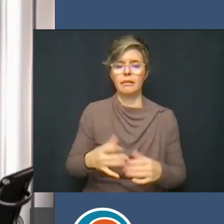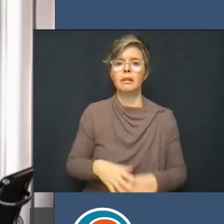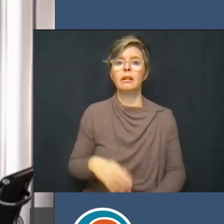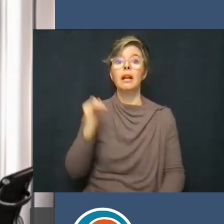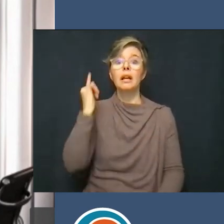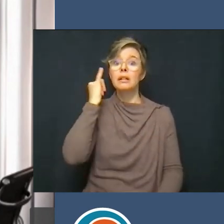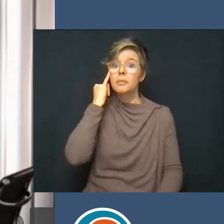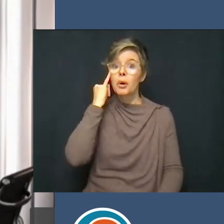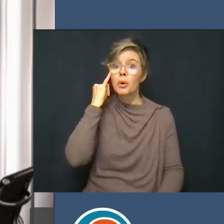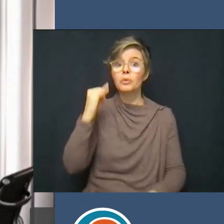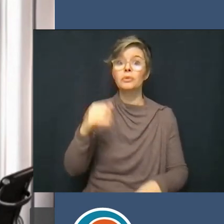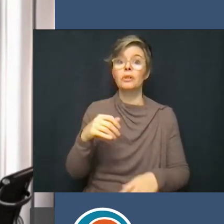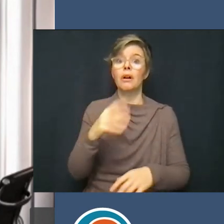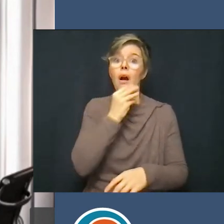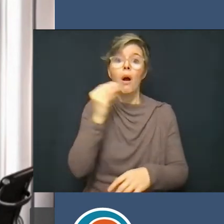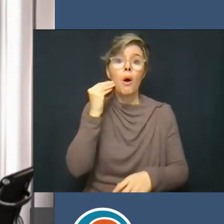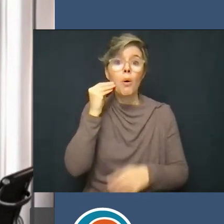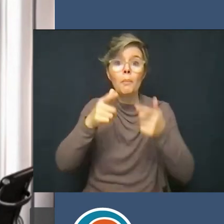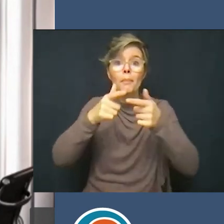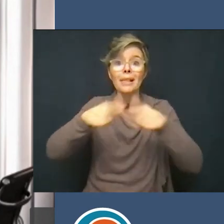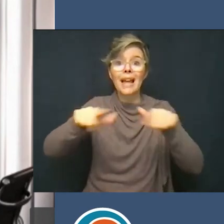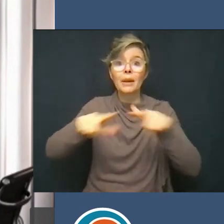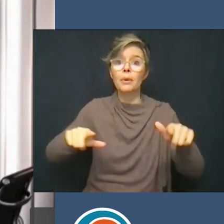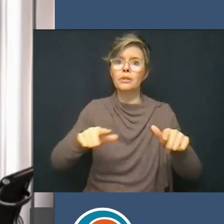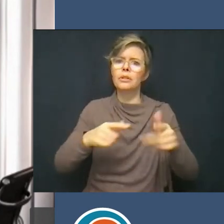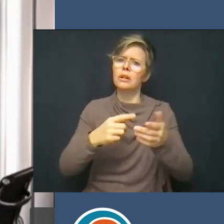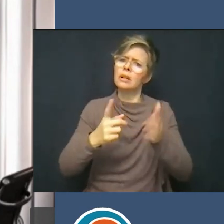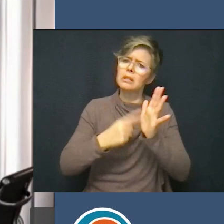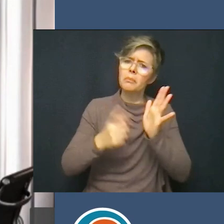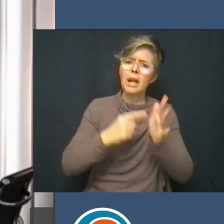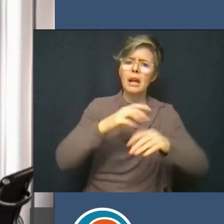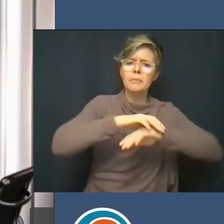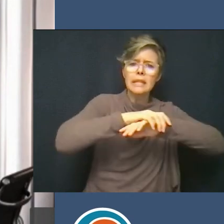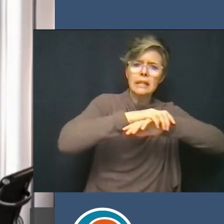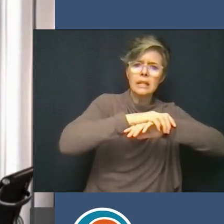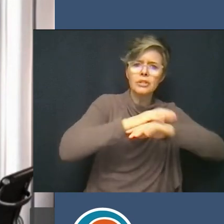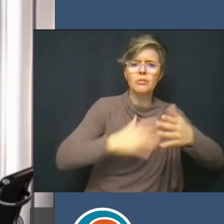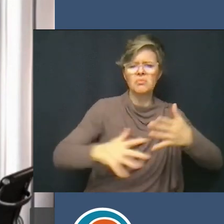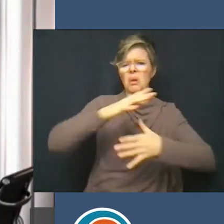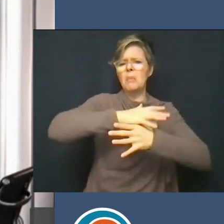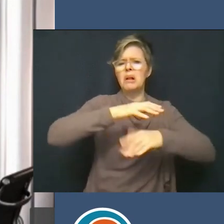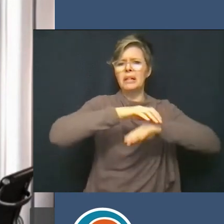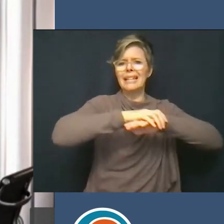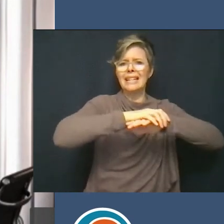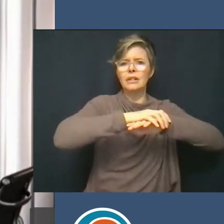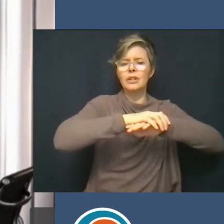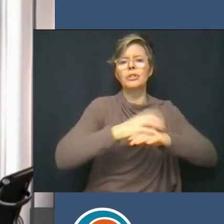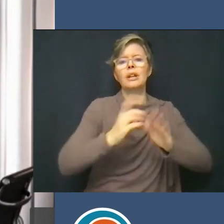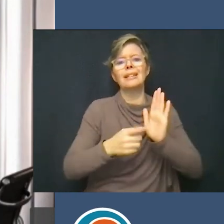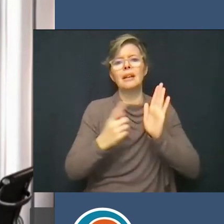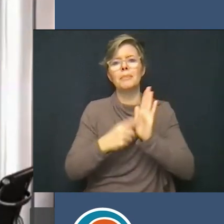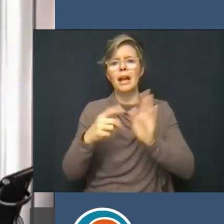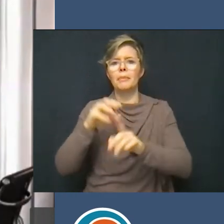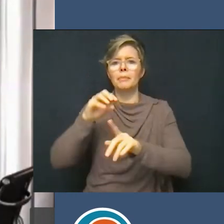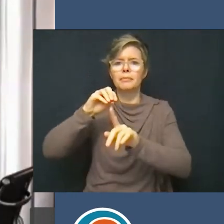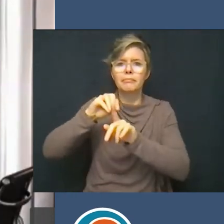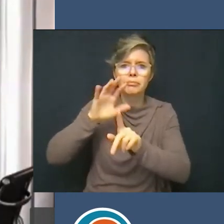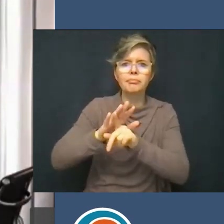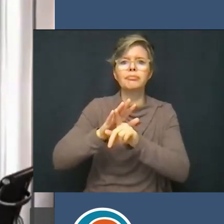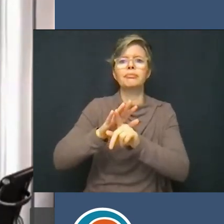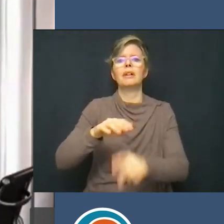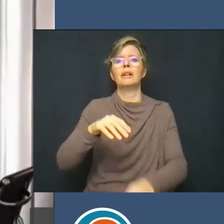maybe primarily English, but they speak some, I don't know, whatever it is, some Italian, or they speak some